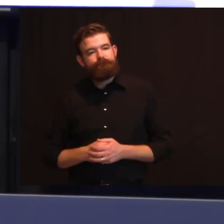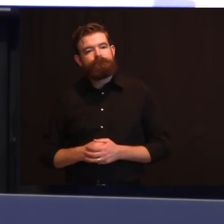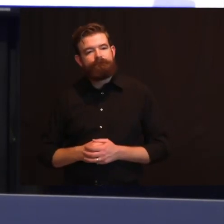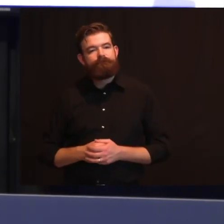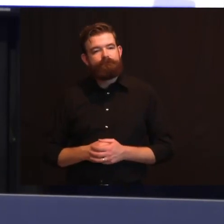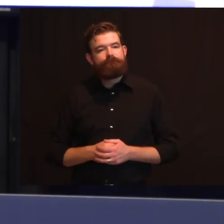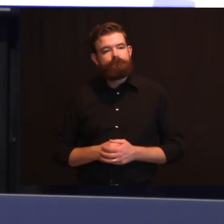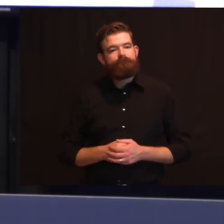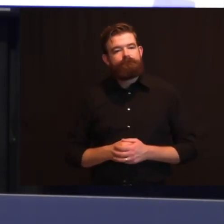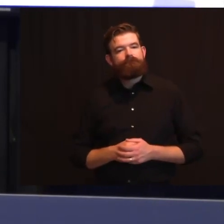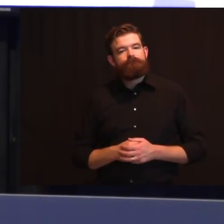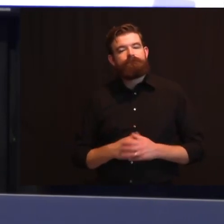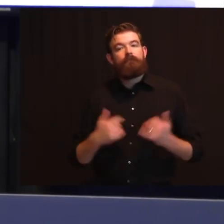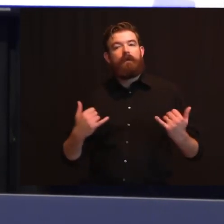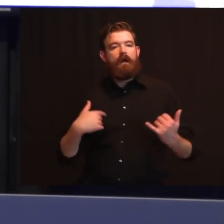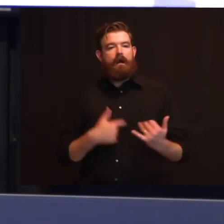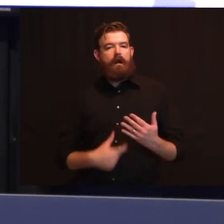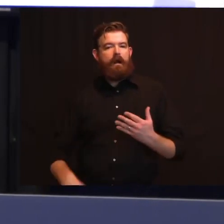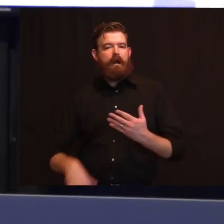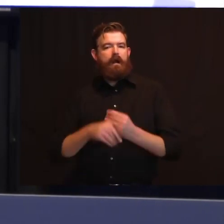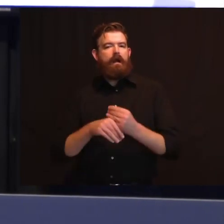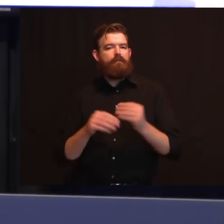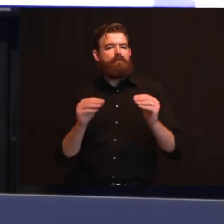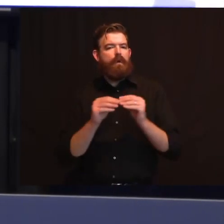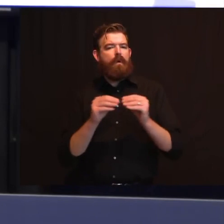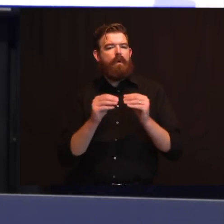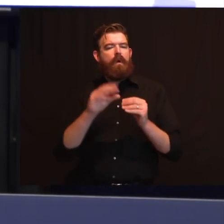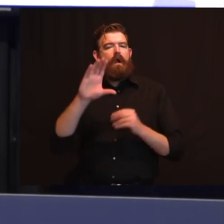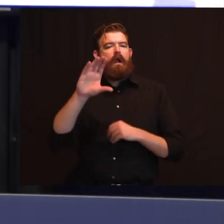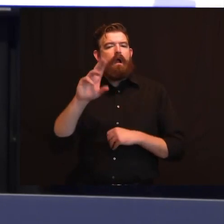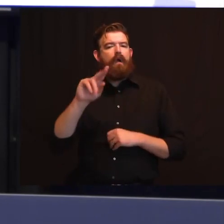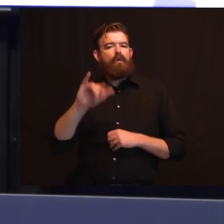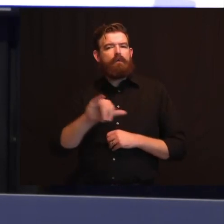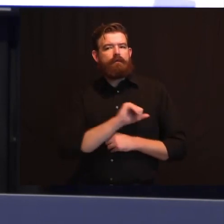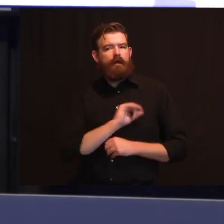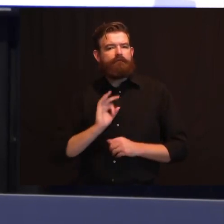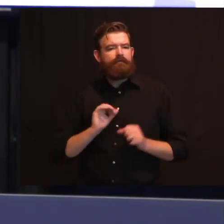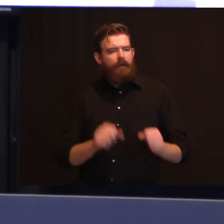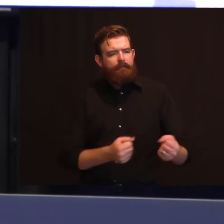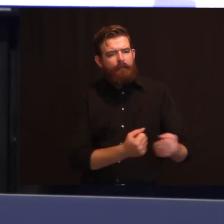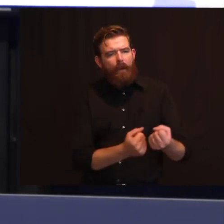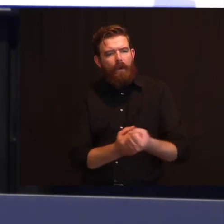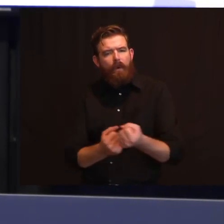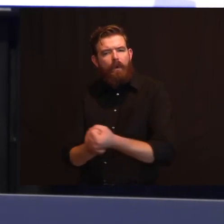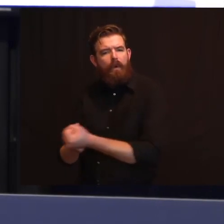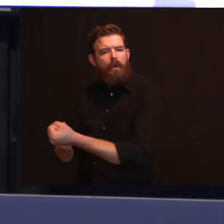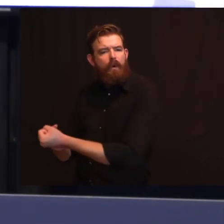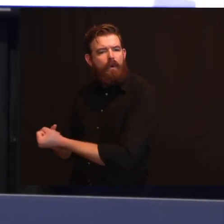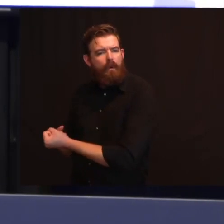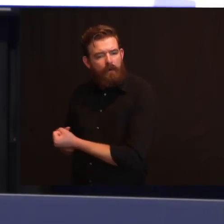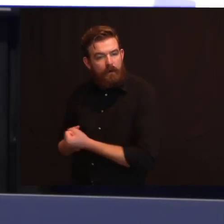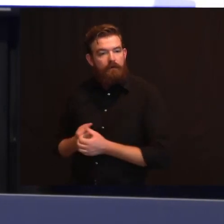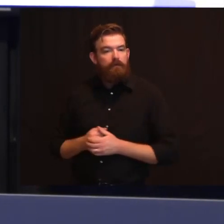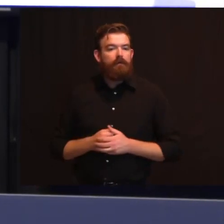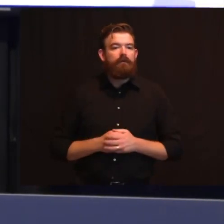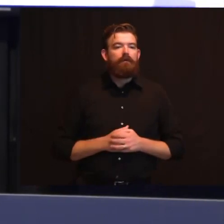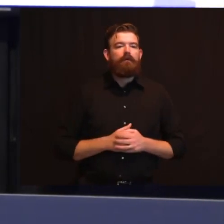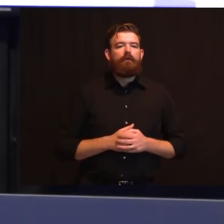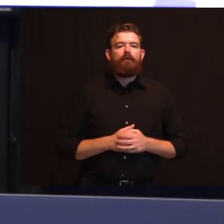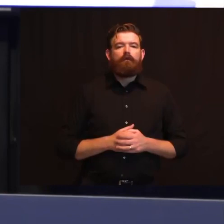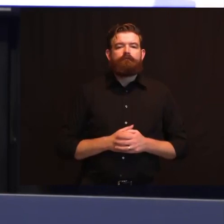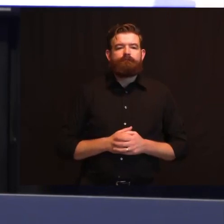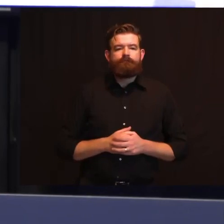offer social support. And we offer them a phone number to call so that they can perhaps get the support that they need or